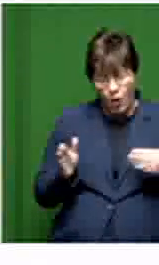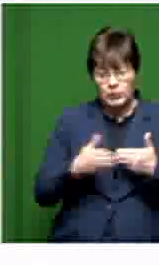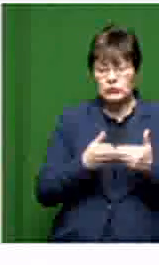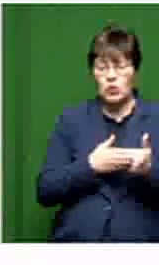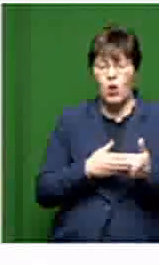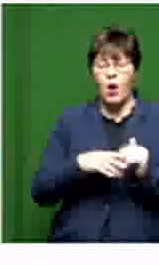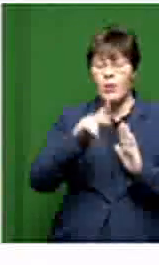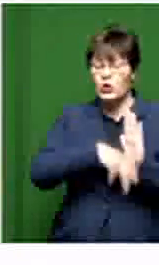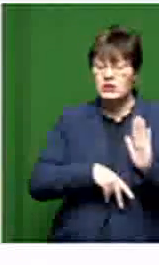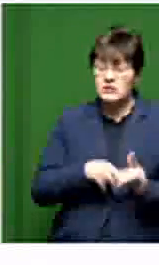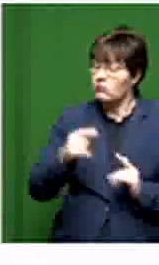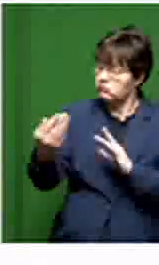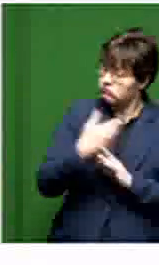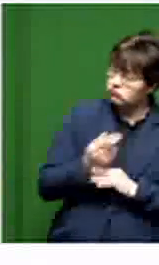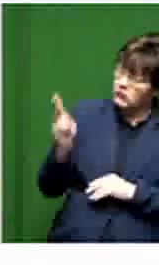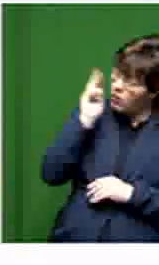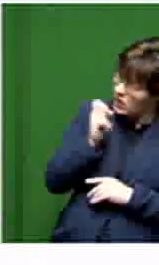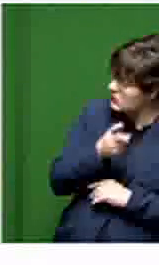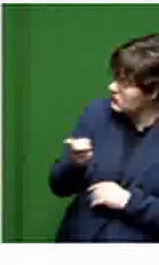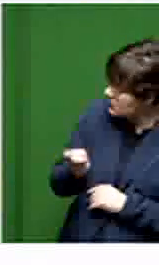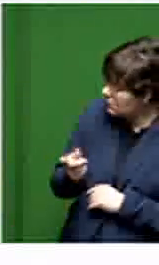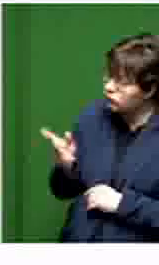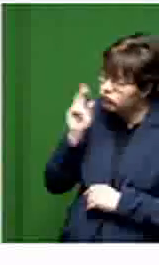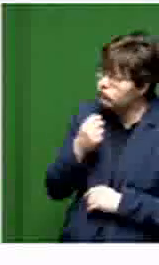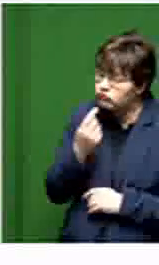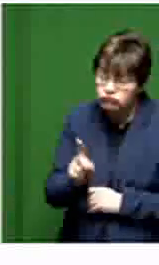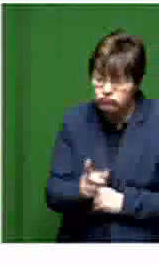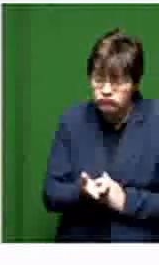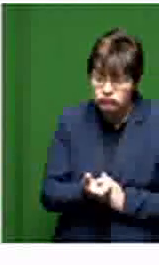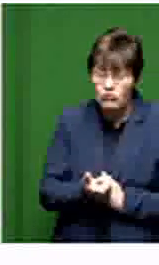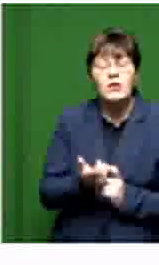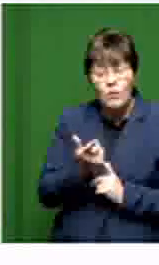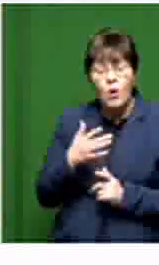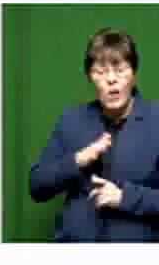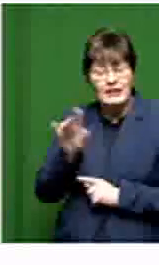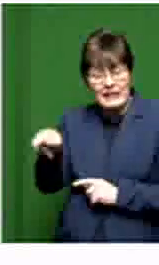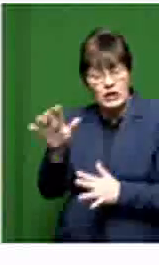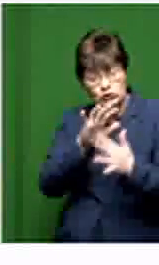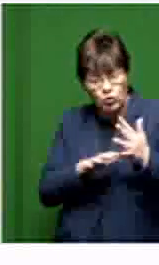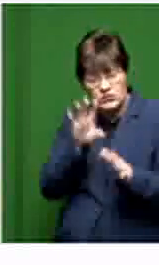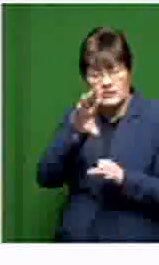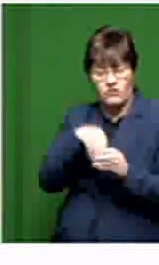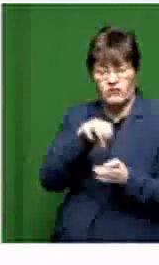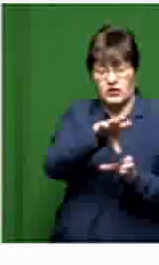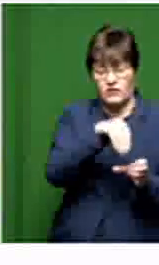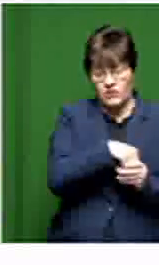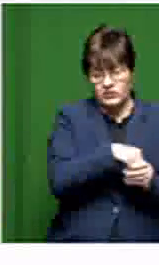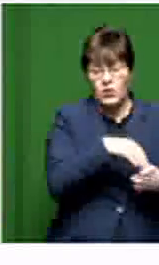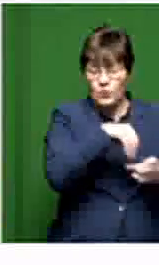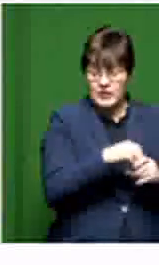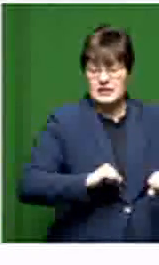We listen to everybody. And we try to include their stories in